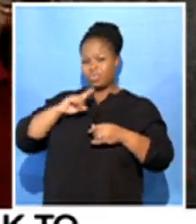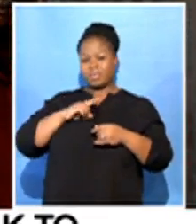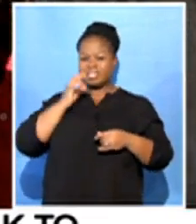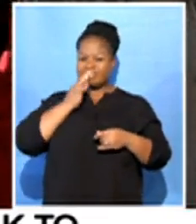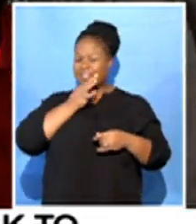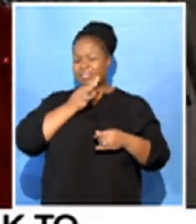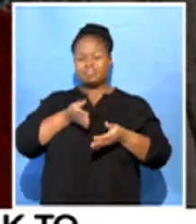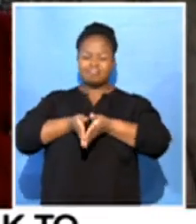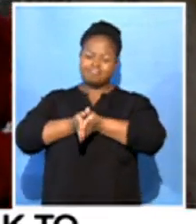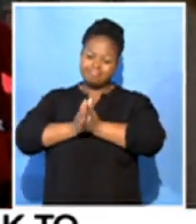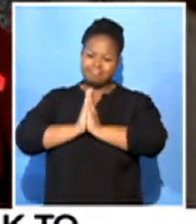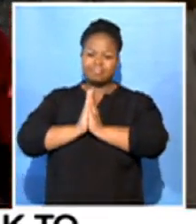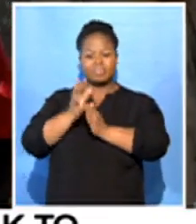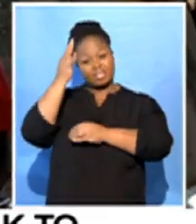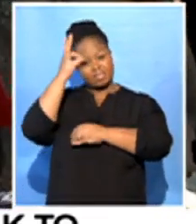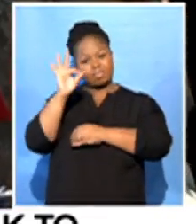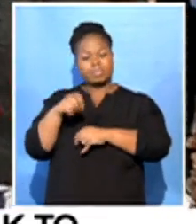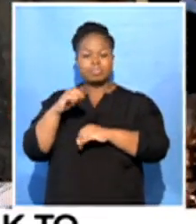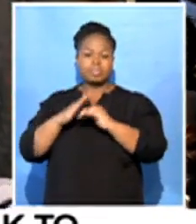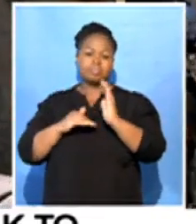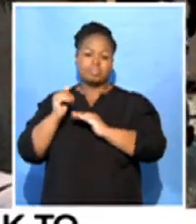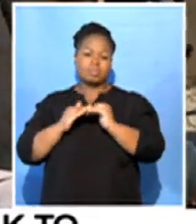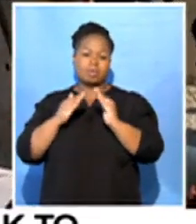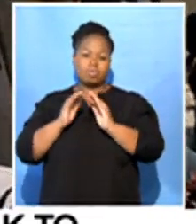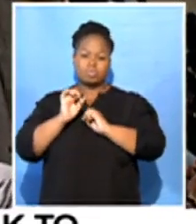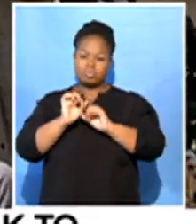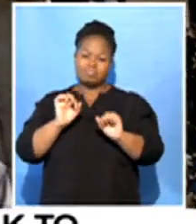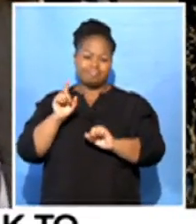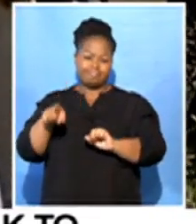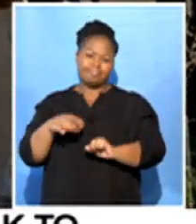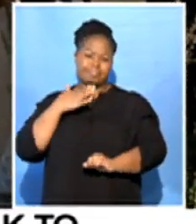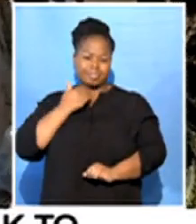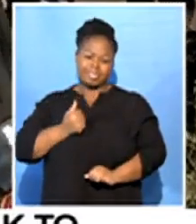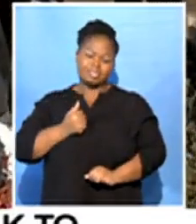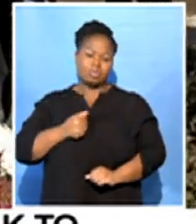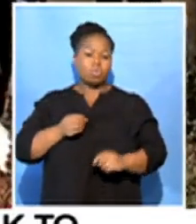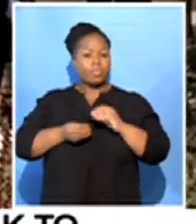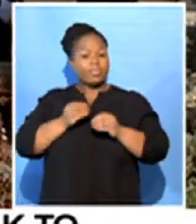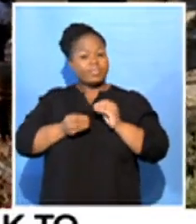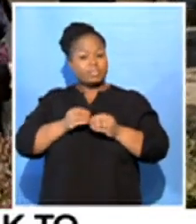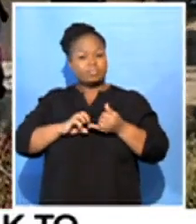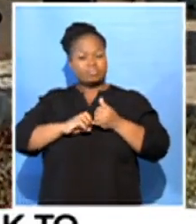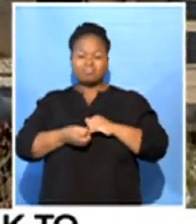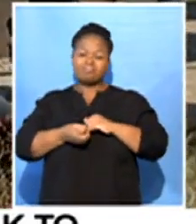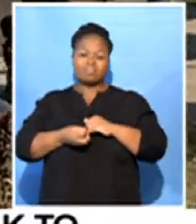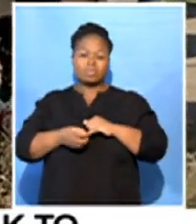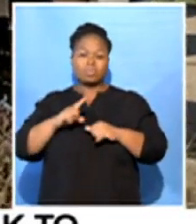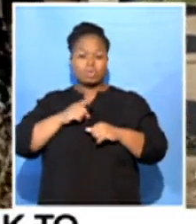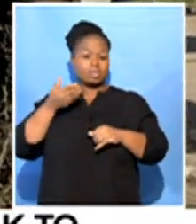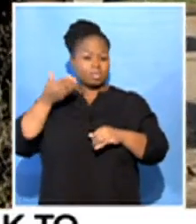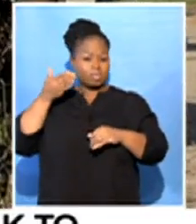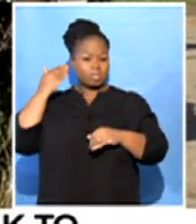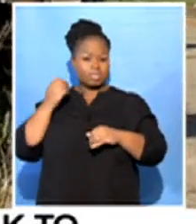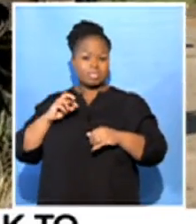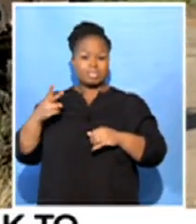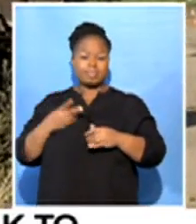are urging the government to build houses for them, or at least rectify what has happened in the